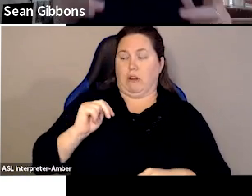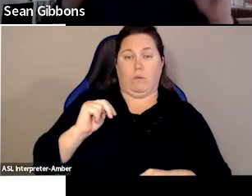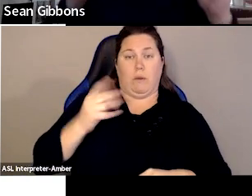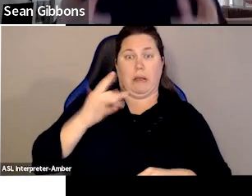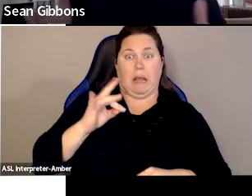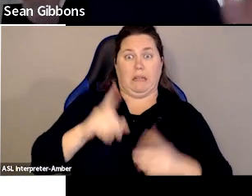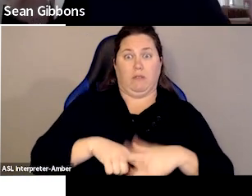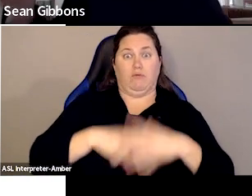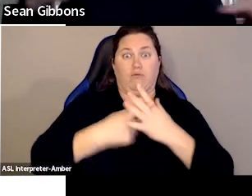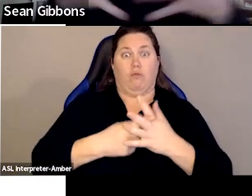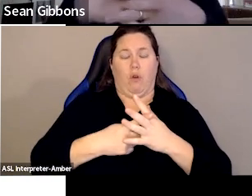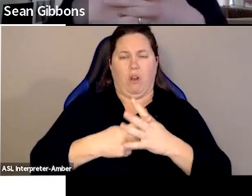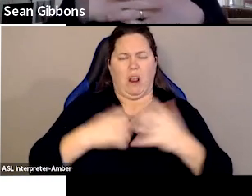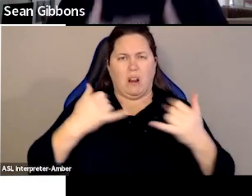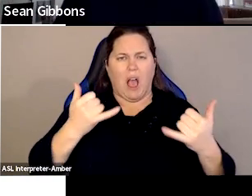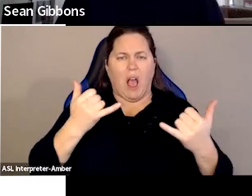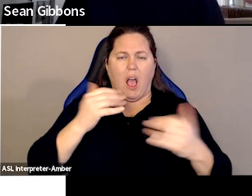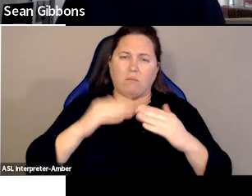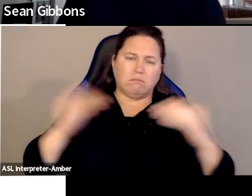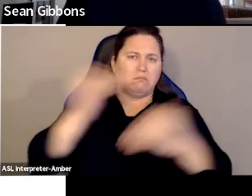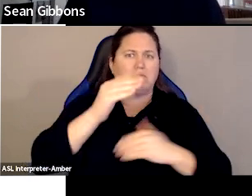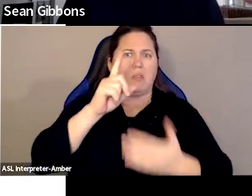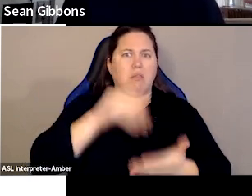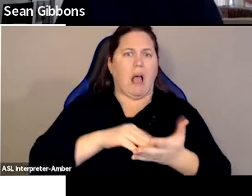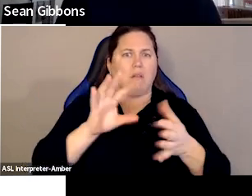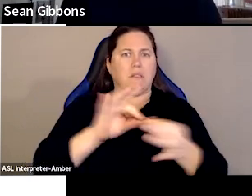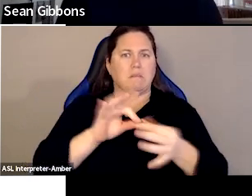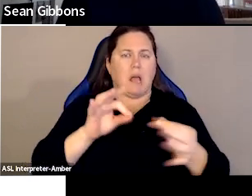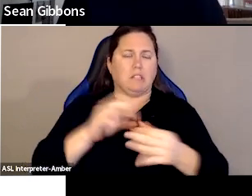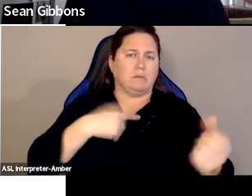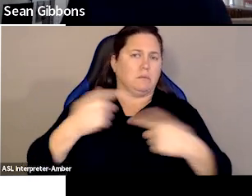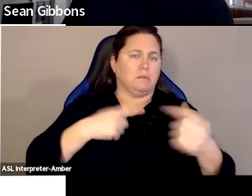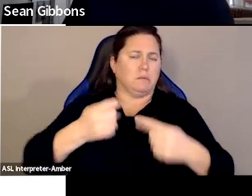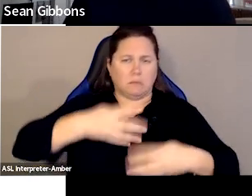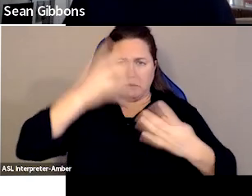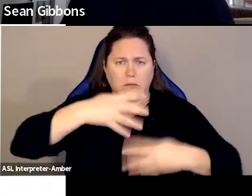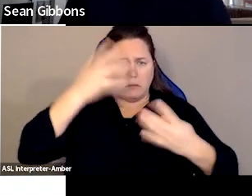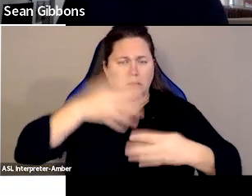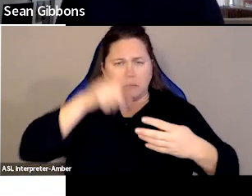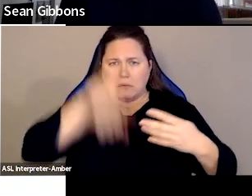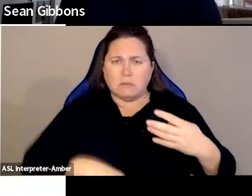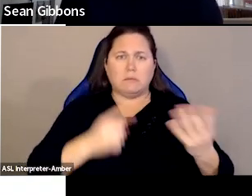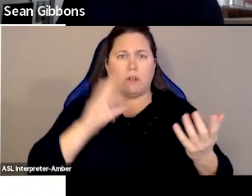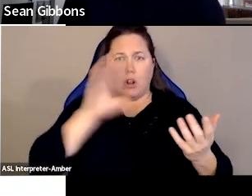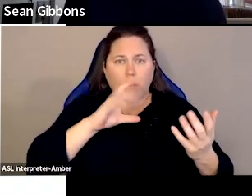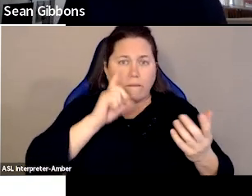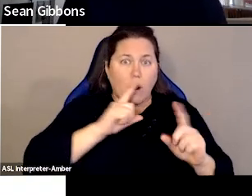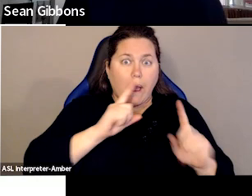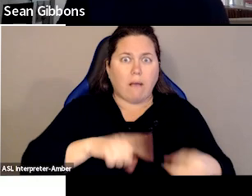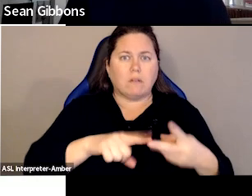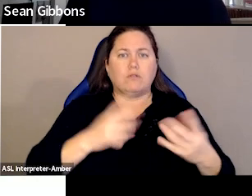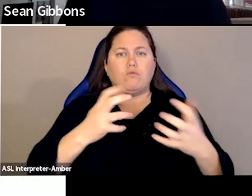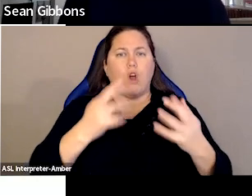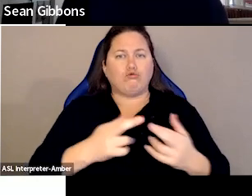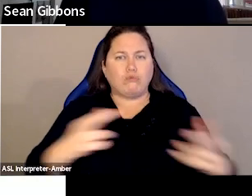is thousands of messages coming across with folks asking questions, looking for answers, seeking resources, and folks